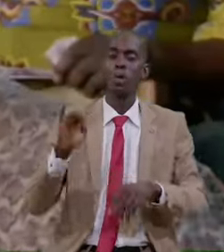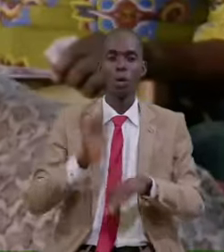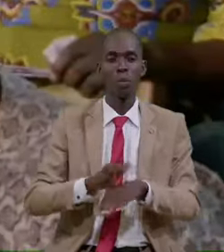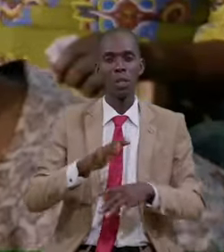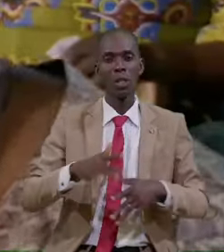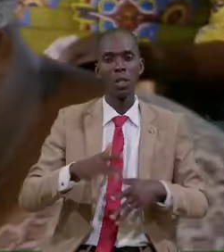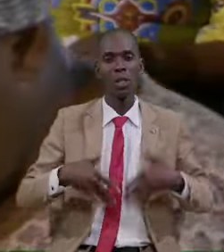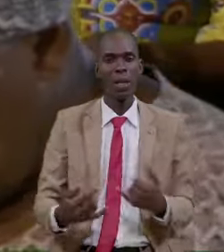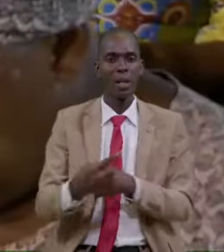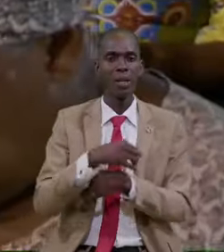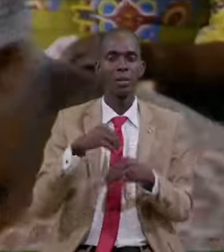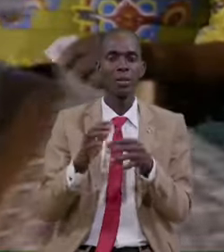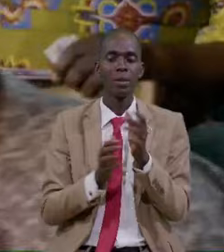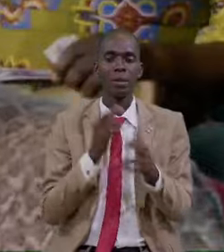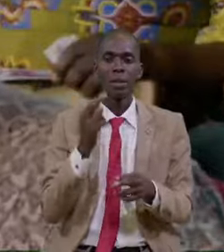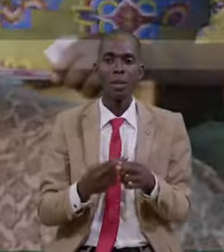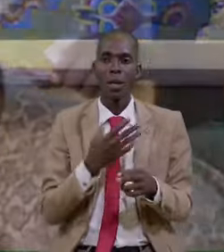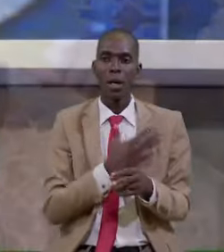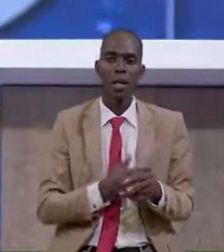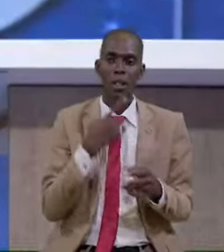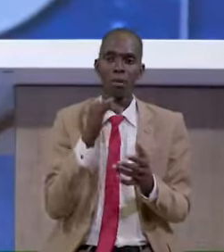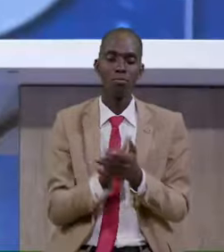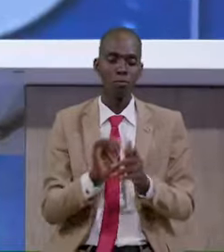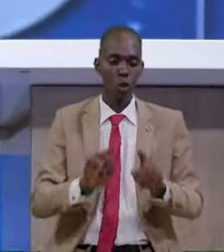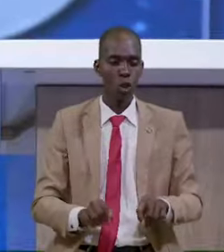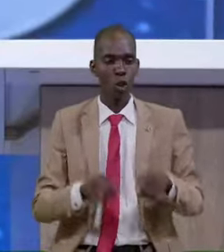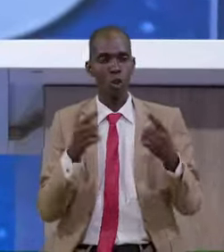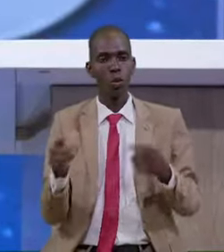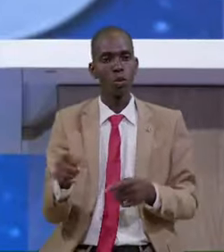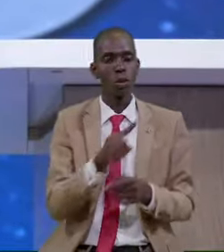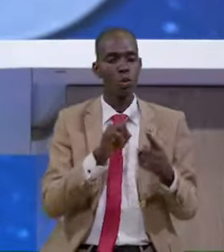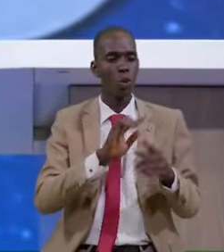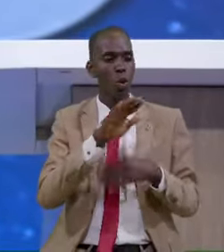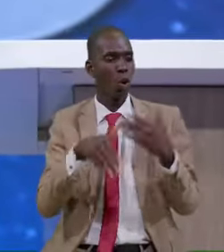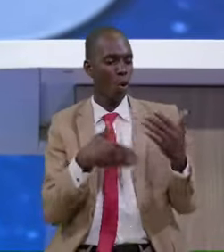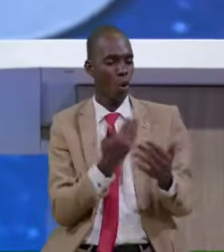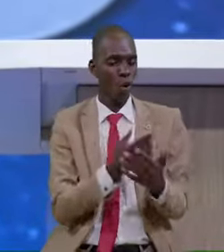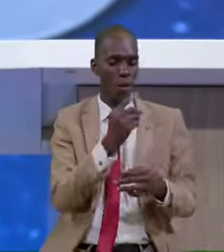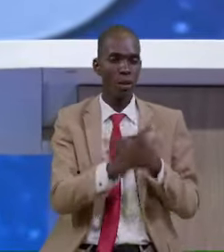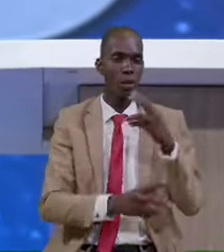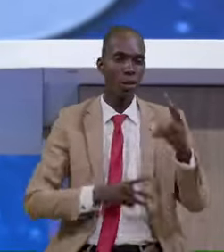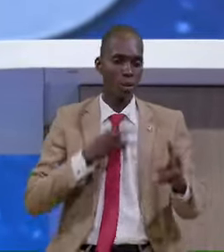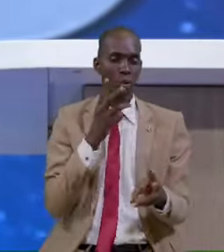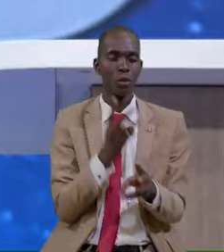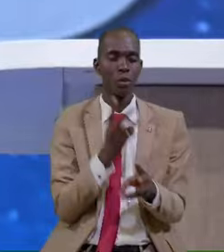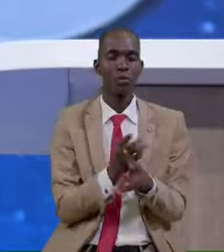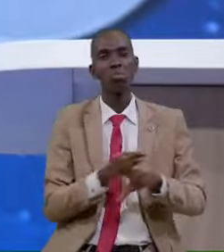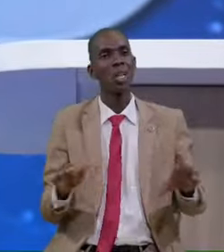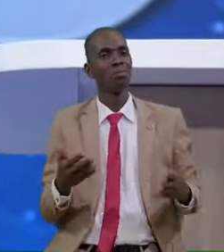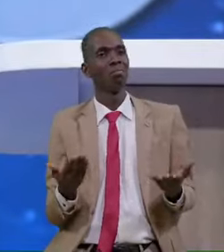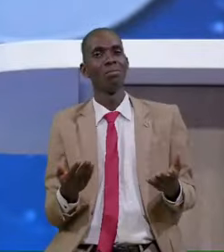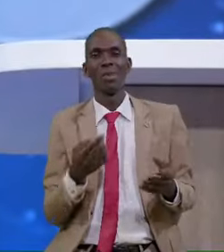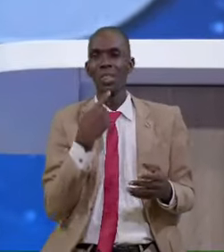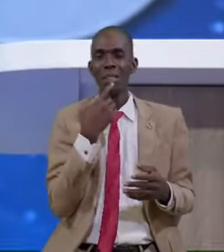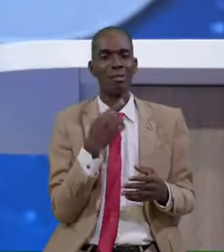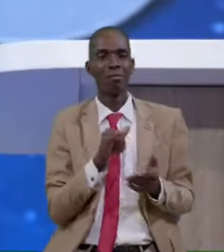Jesus' name. And you say, go ye into all the world, all the world. Don't say, no, that one can, they